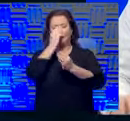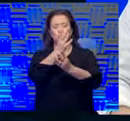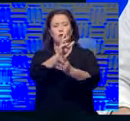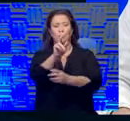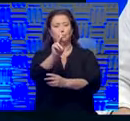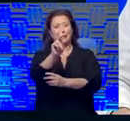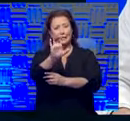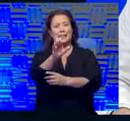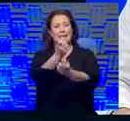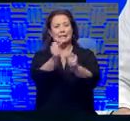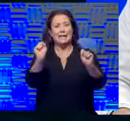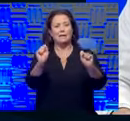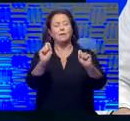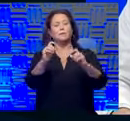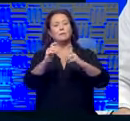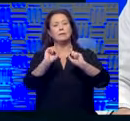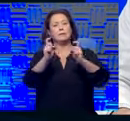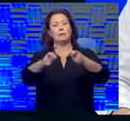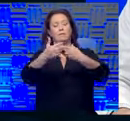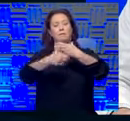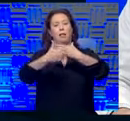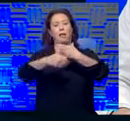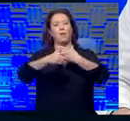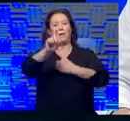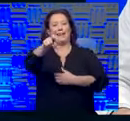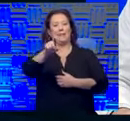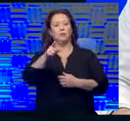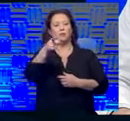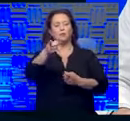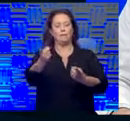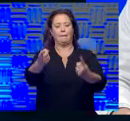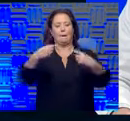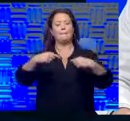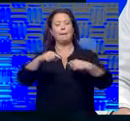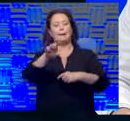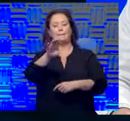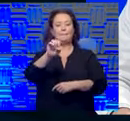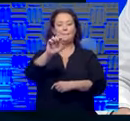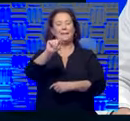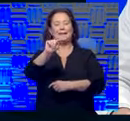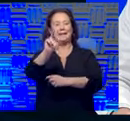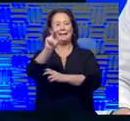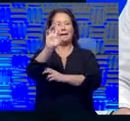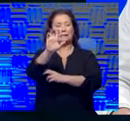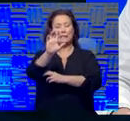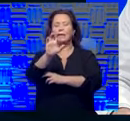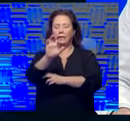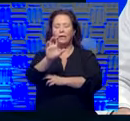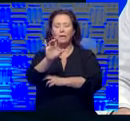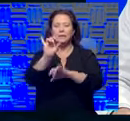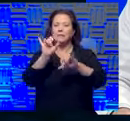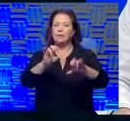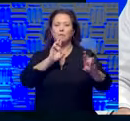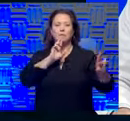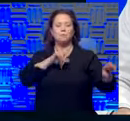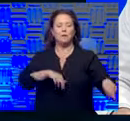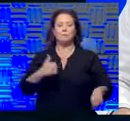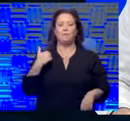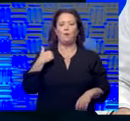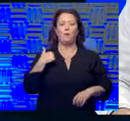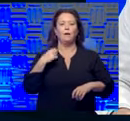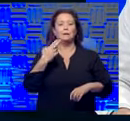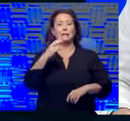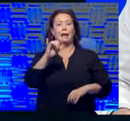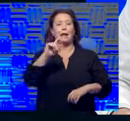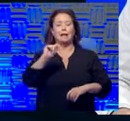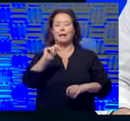safe, and we need you. To be bluntly honest, we need you. We need you to BKC. And just as we responded to that crisis and multiple other